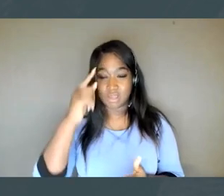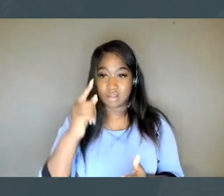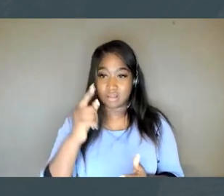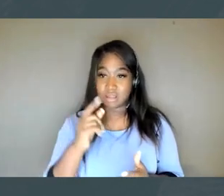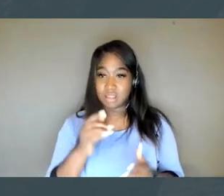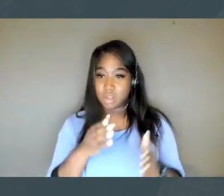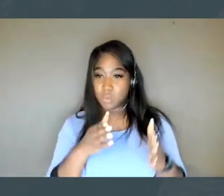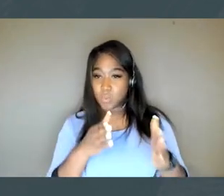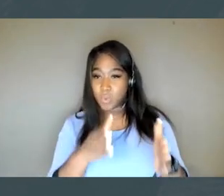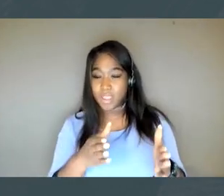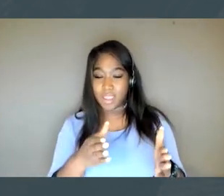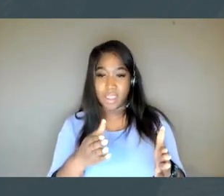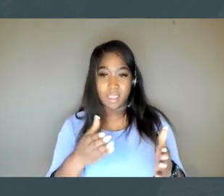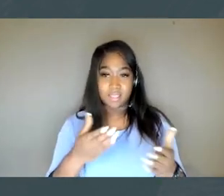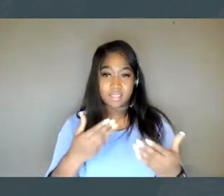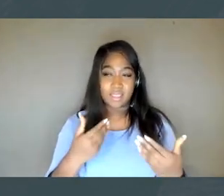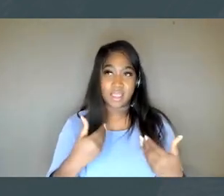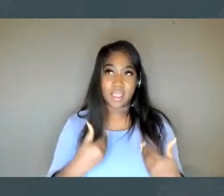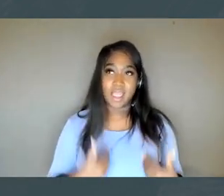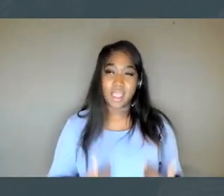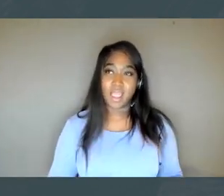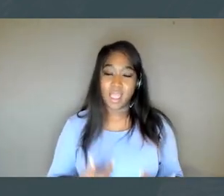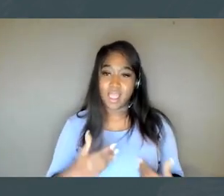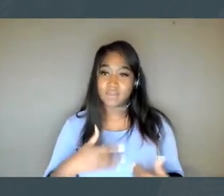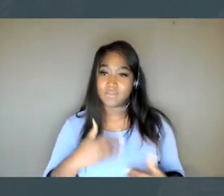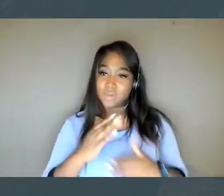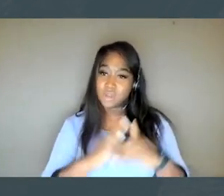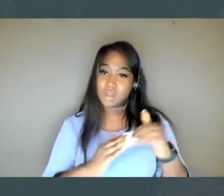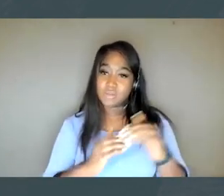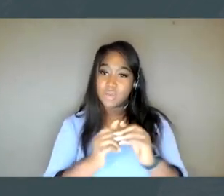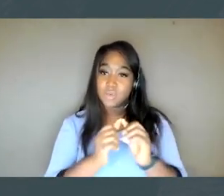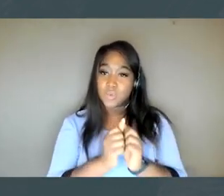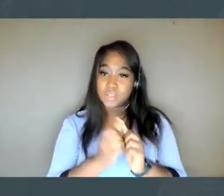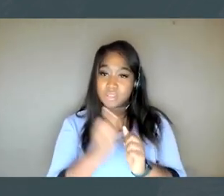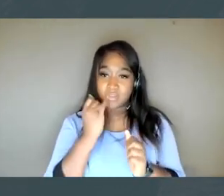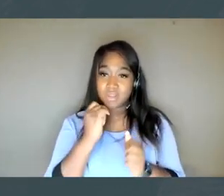I am comfortable with without incorporating that.